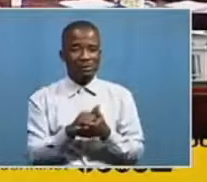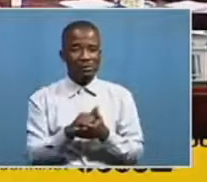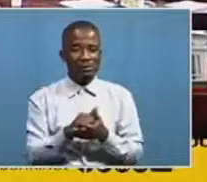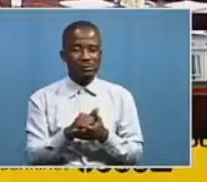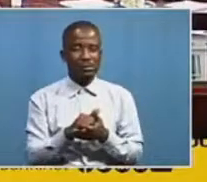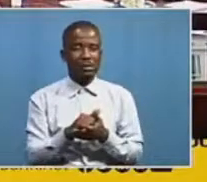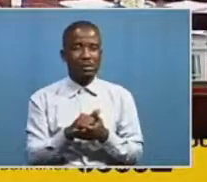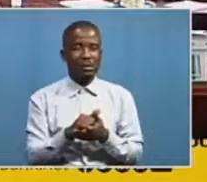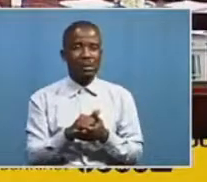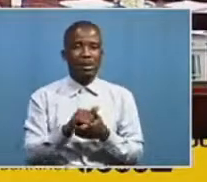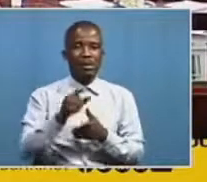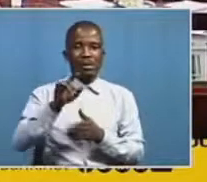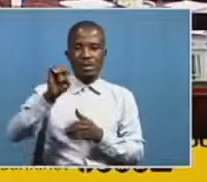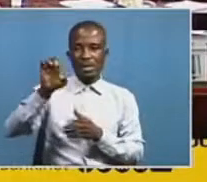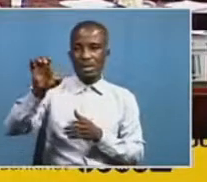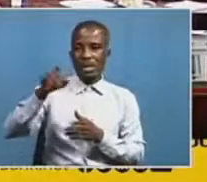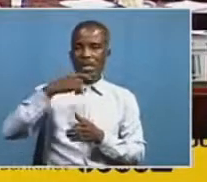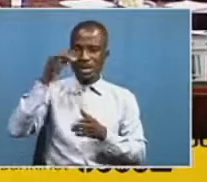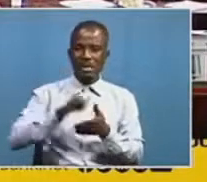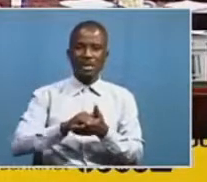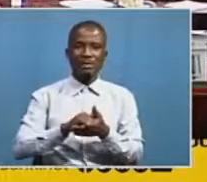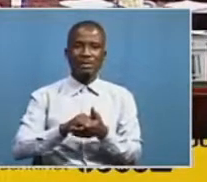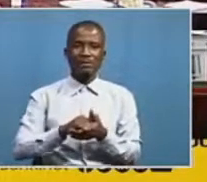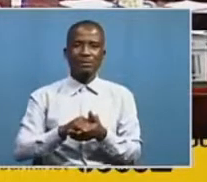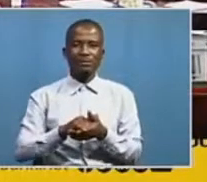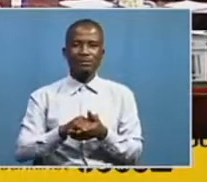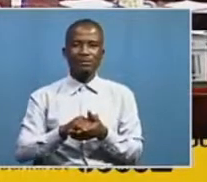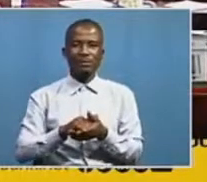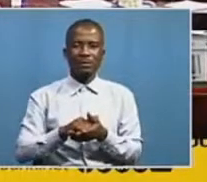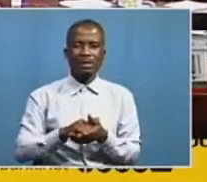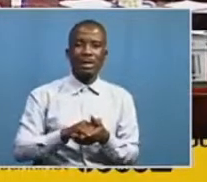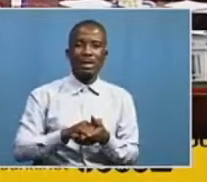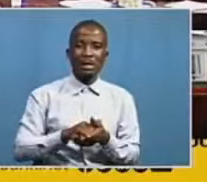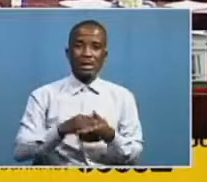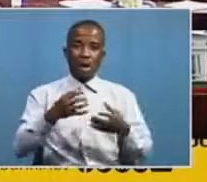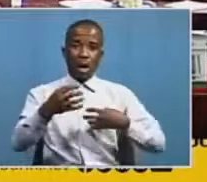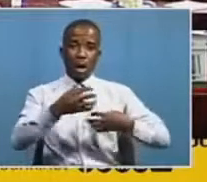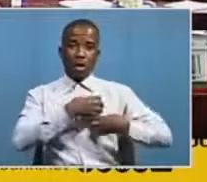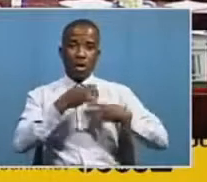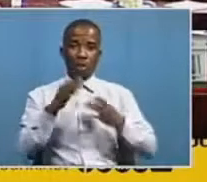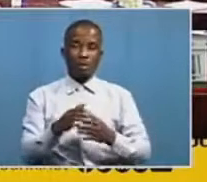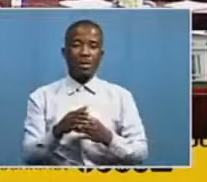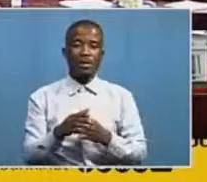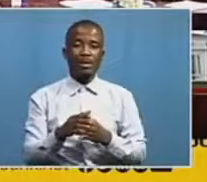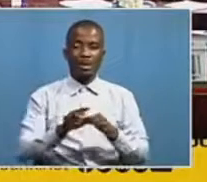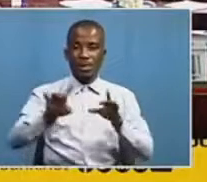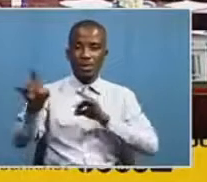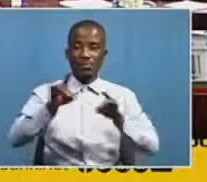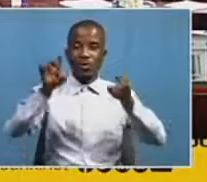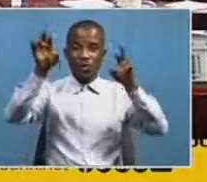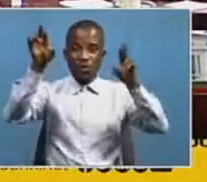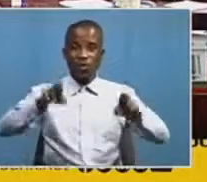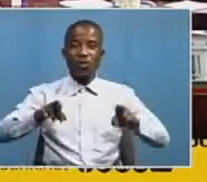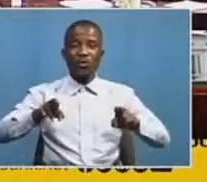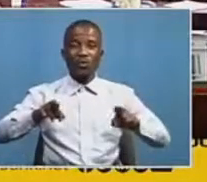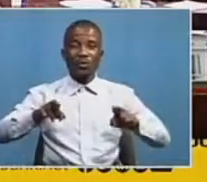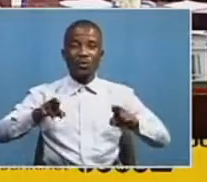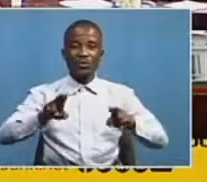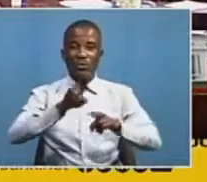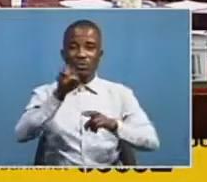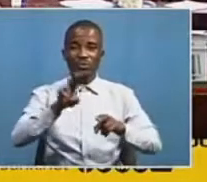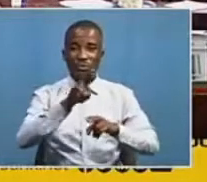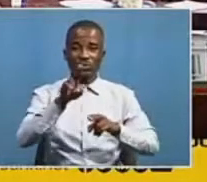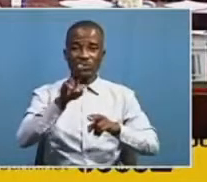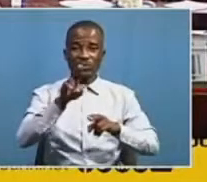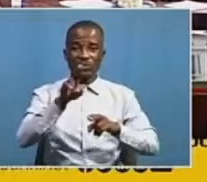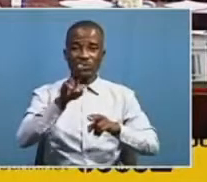as follows. Quote, first respondent therefore says that the petitioners simulation of the results, which deliberately uses and relies